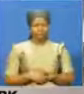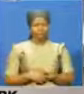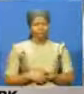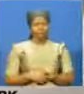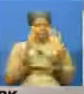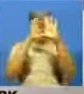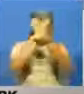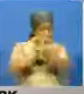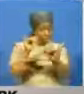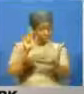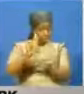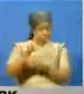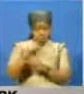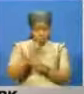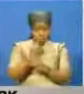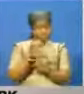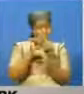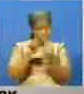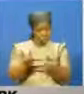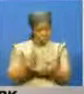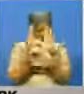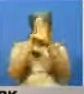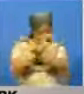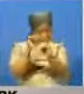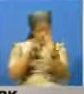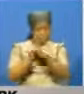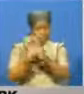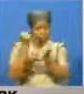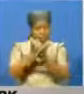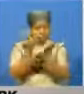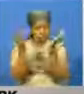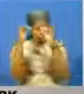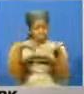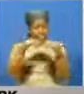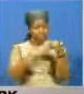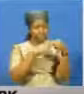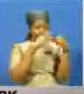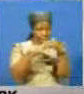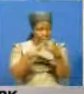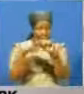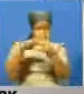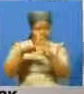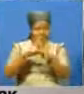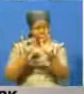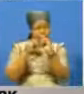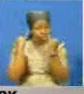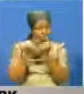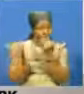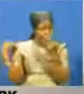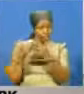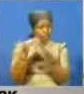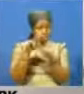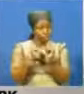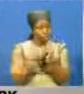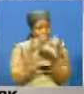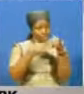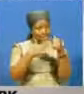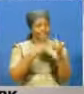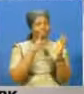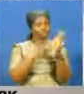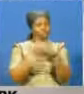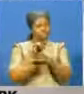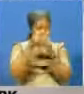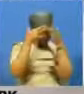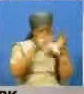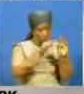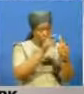President Kenyatta, who is the president in office of the summit of the 79th member institution since 2019, said such decisions by